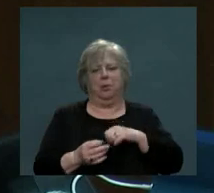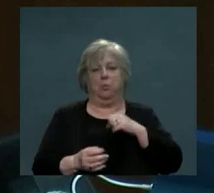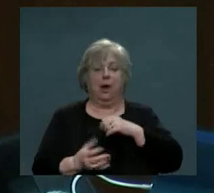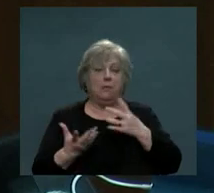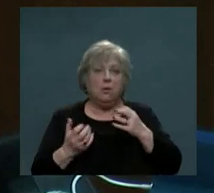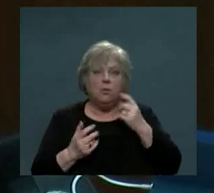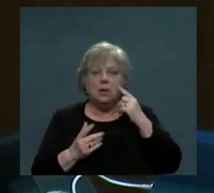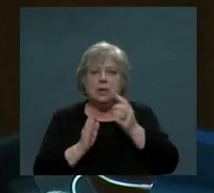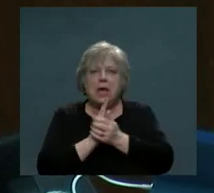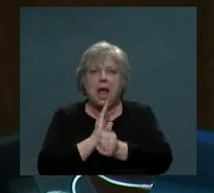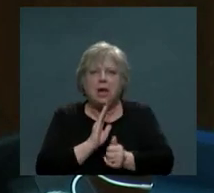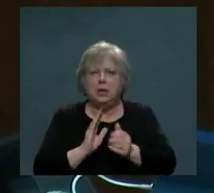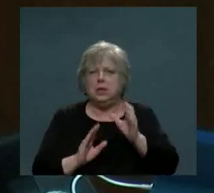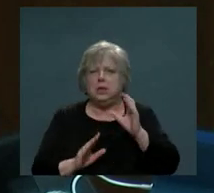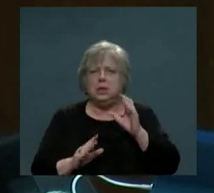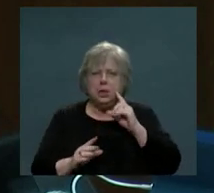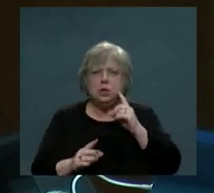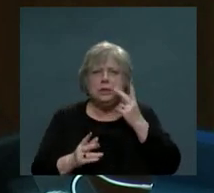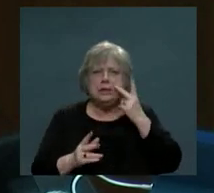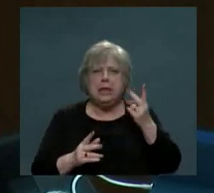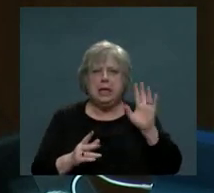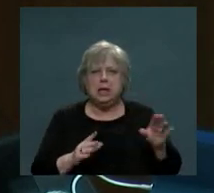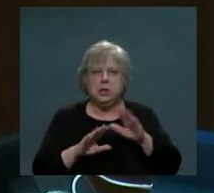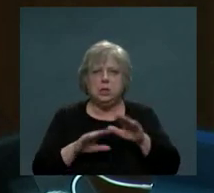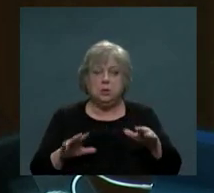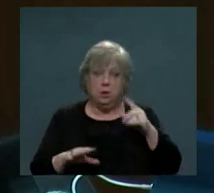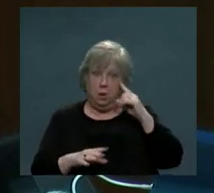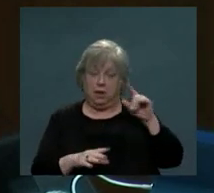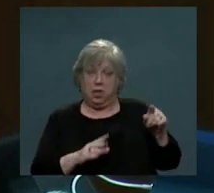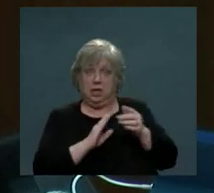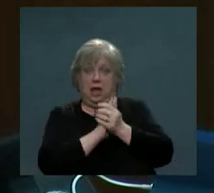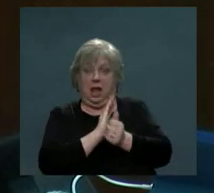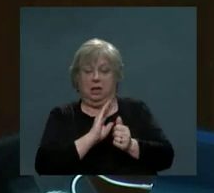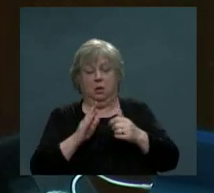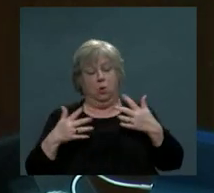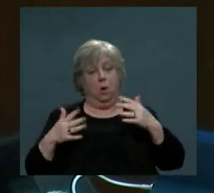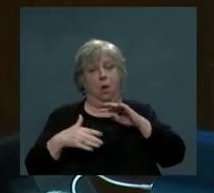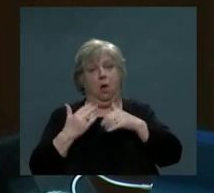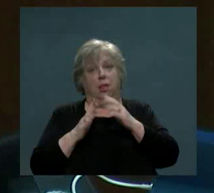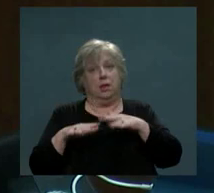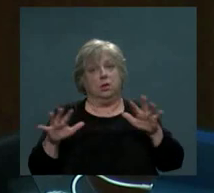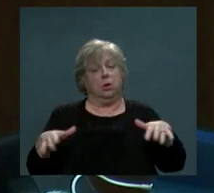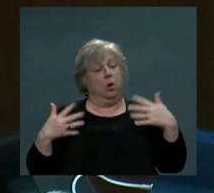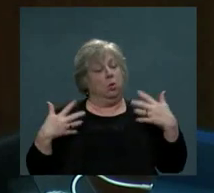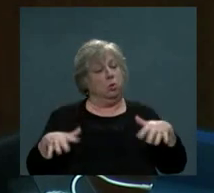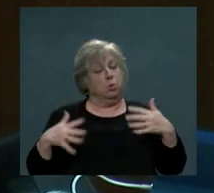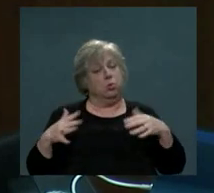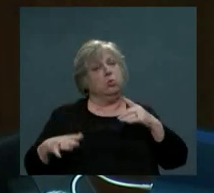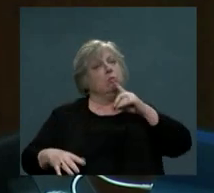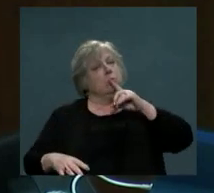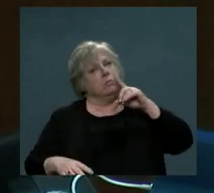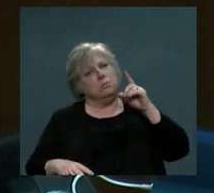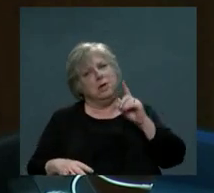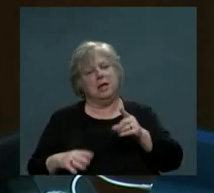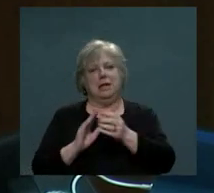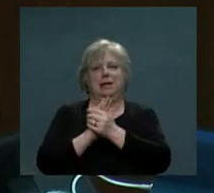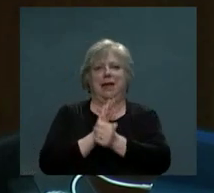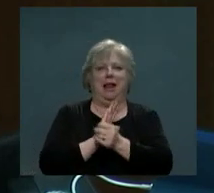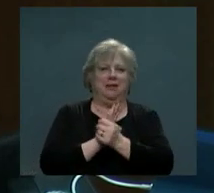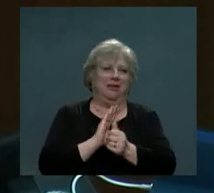listen to their children. If you think she's talented, all the children are really talented. I'm very, very proud